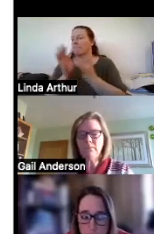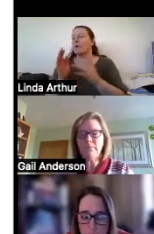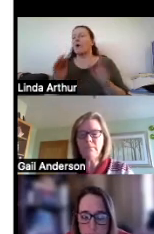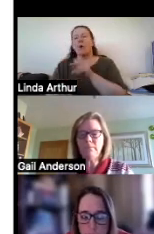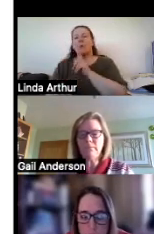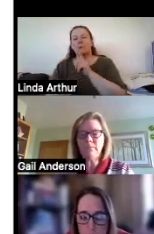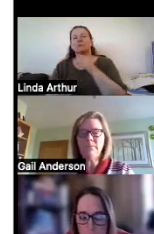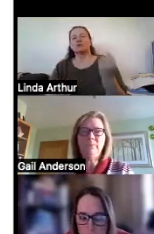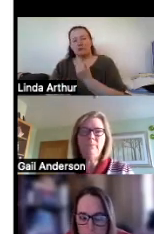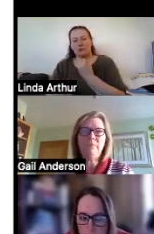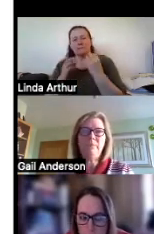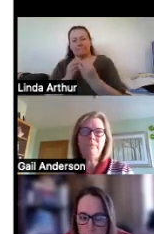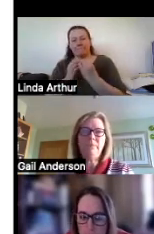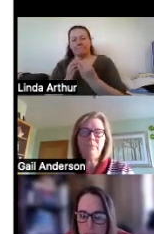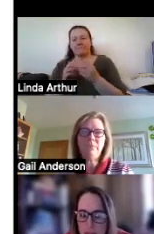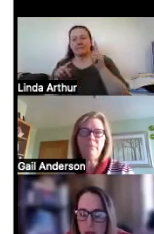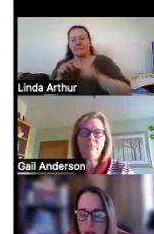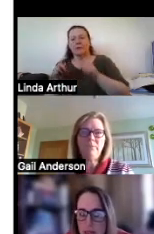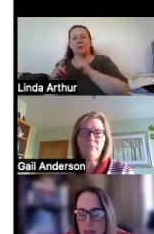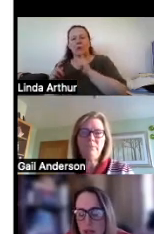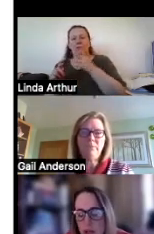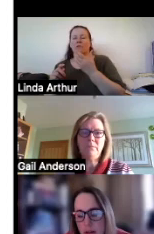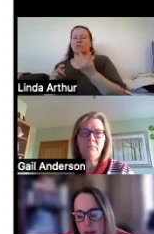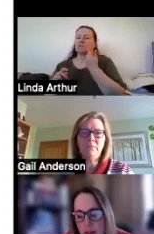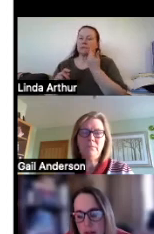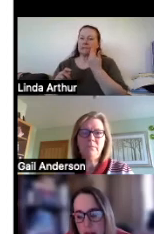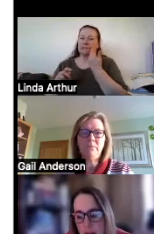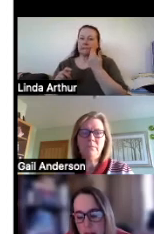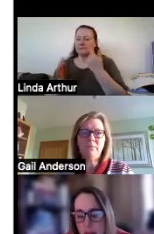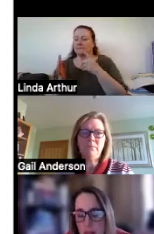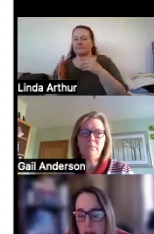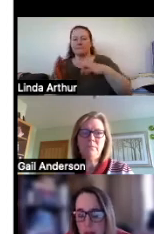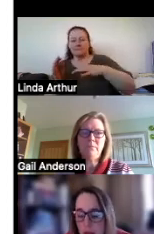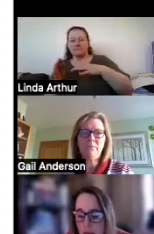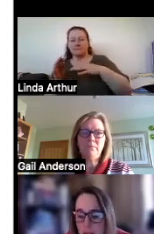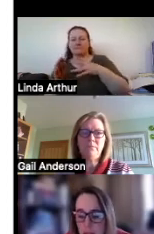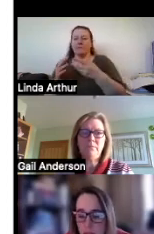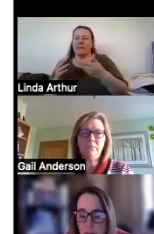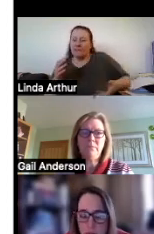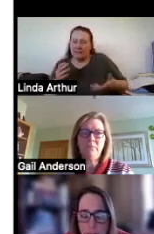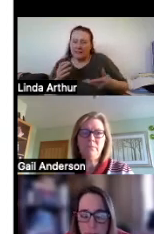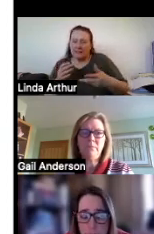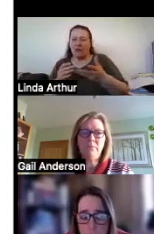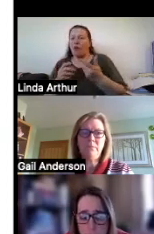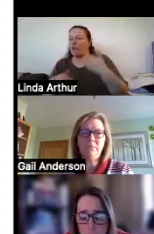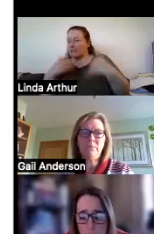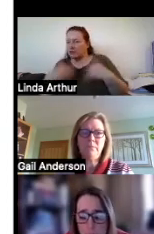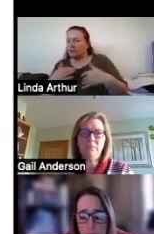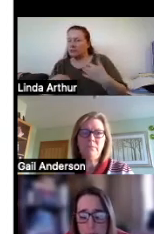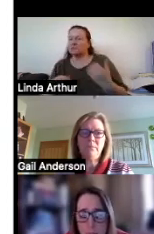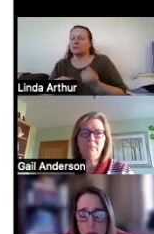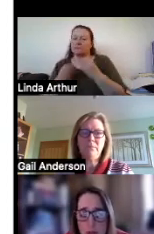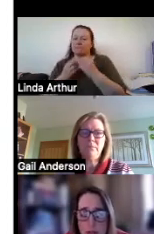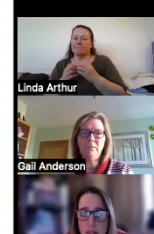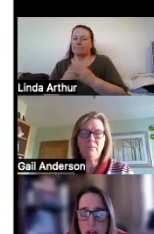them, particularly those with existing or recent urinary incontinence, fetal incontinence or injury. And